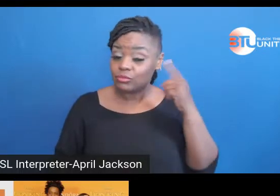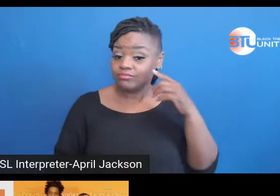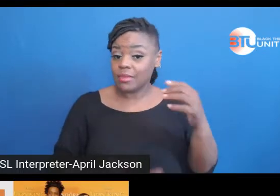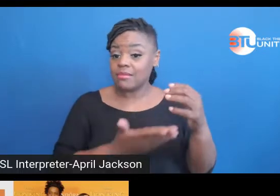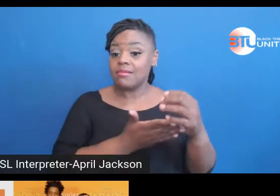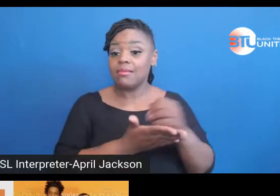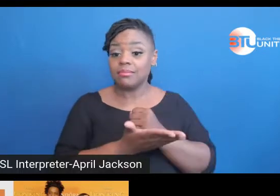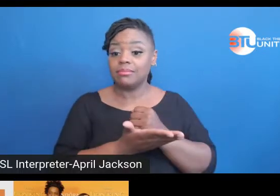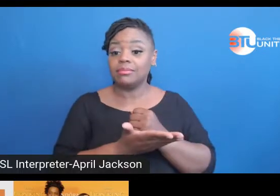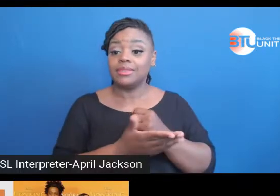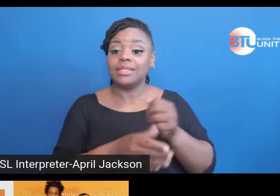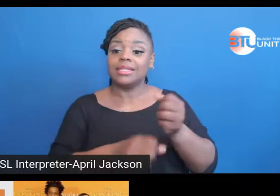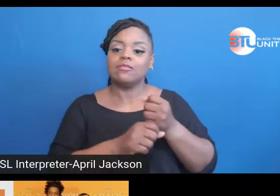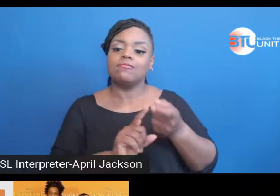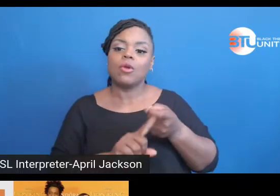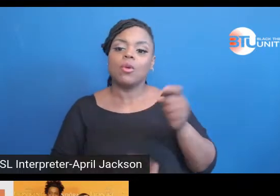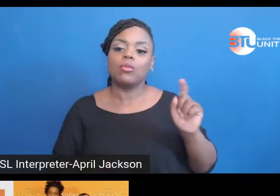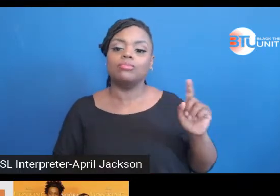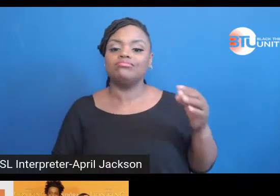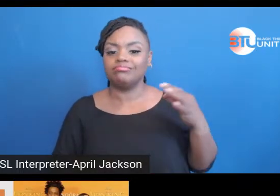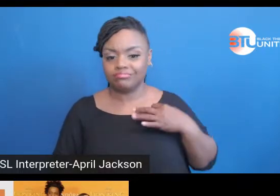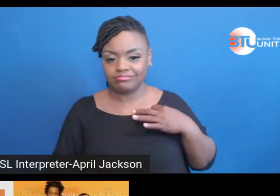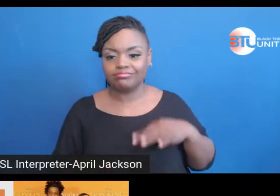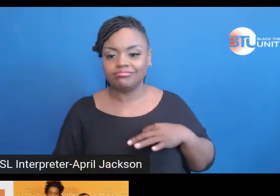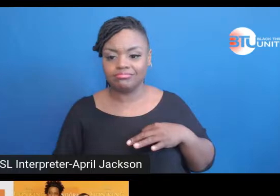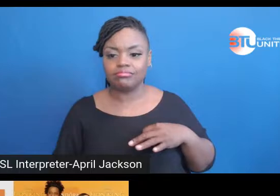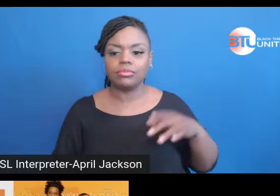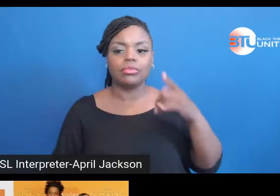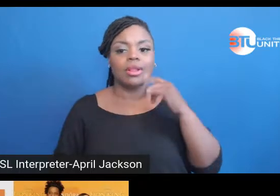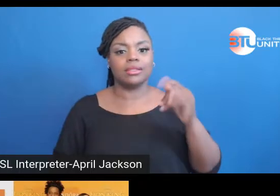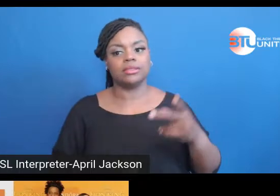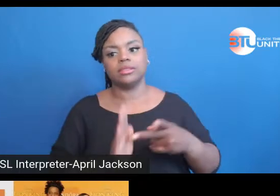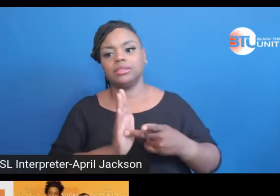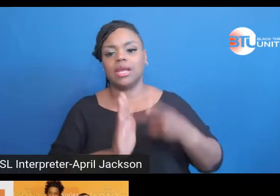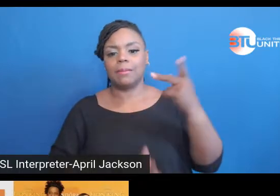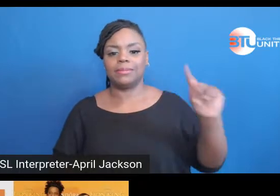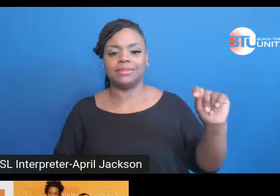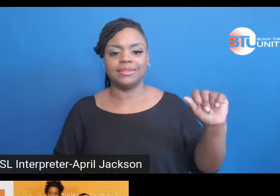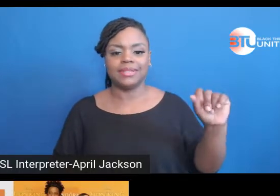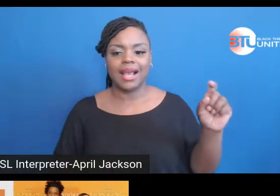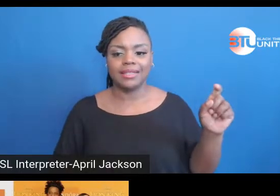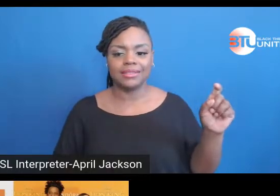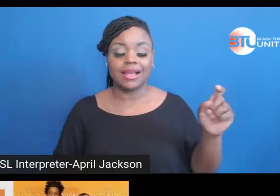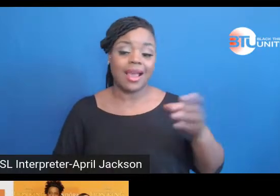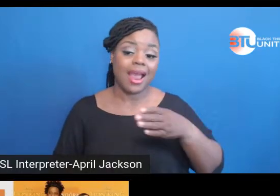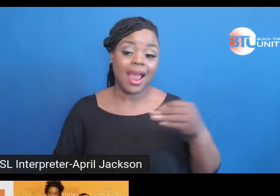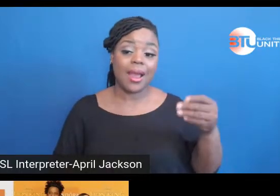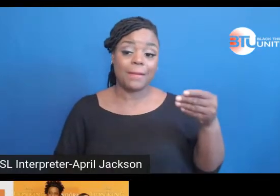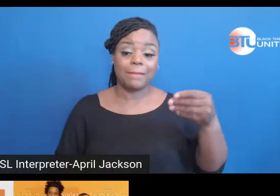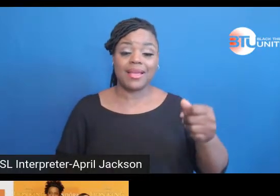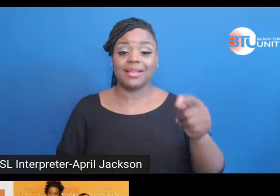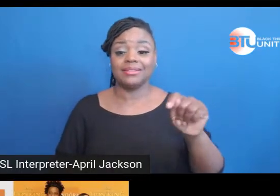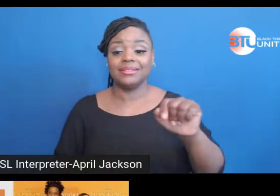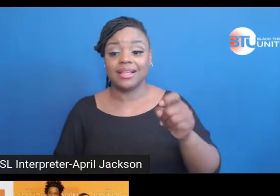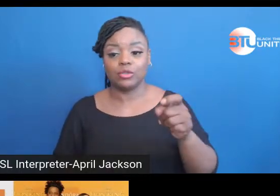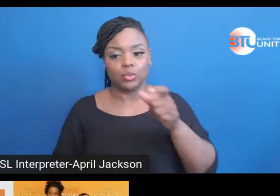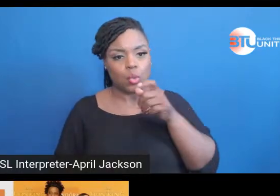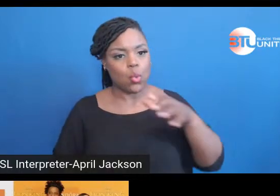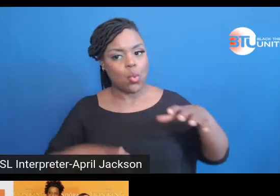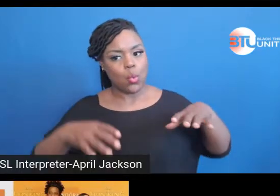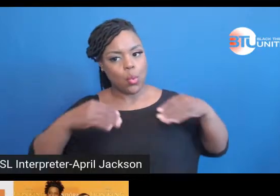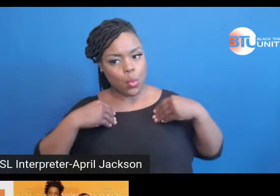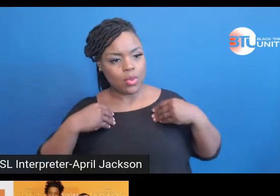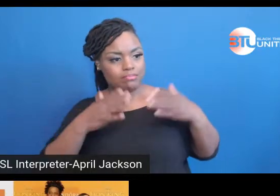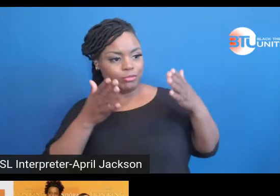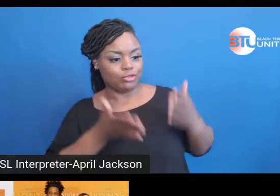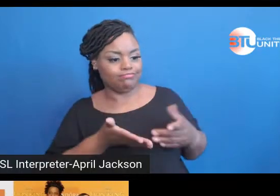So there's sort of a double taxation. Both the company pays taxes as well as the owner pays on the profits that they take out of